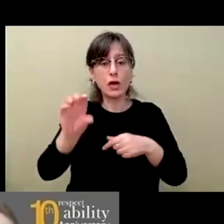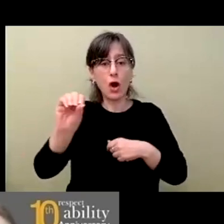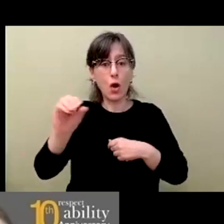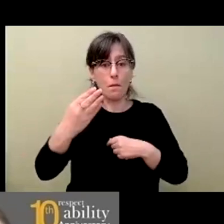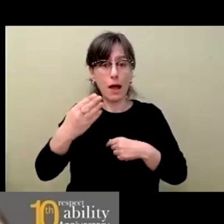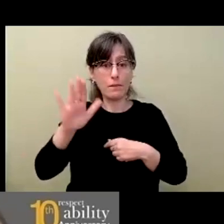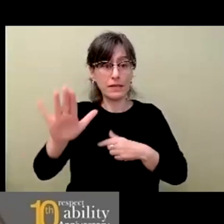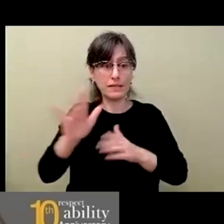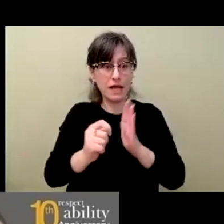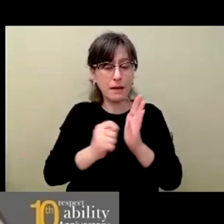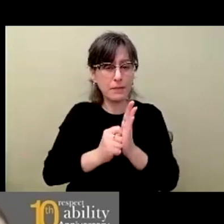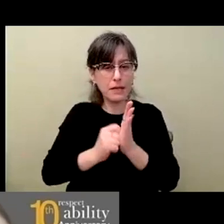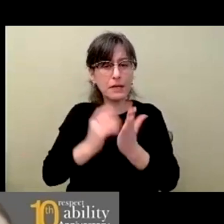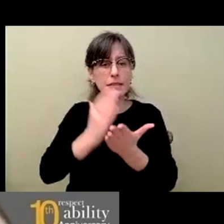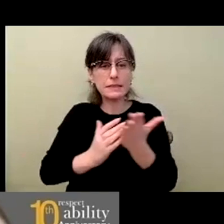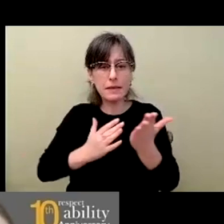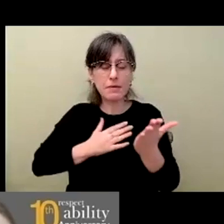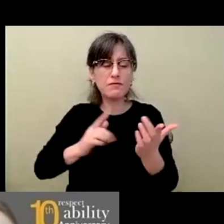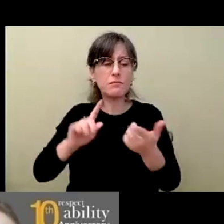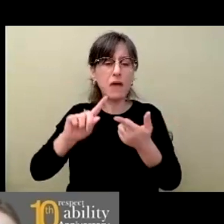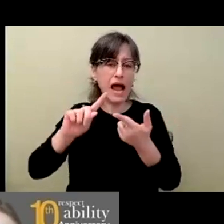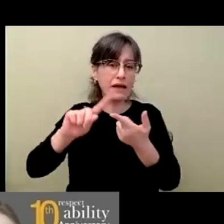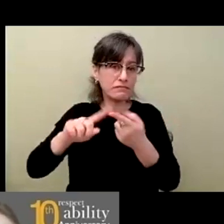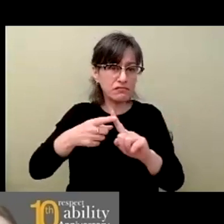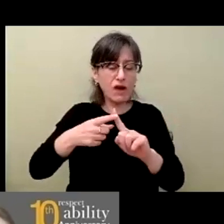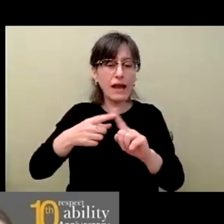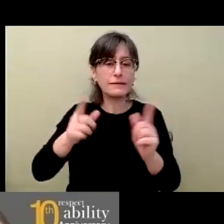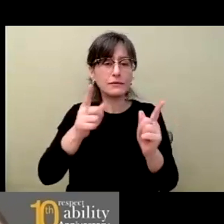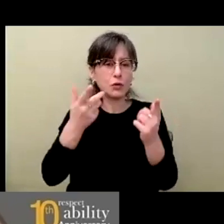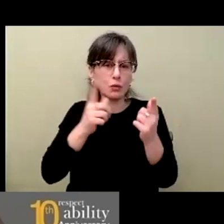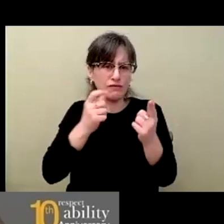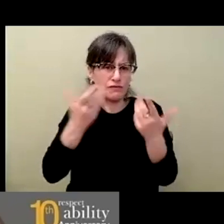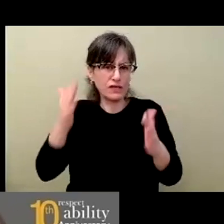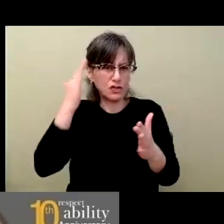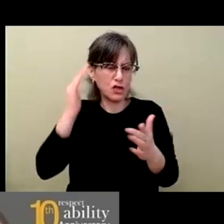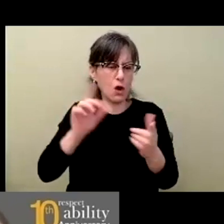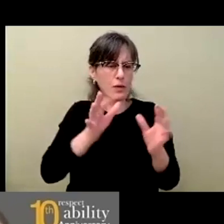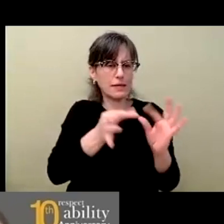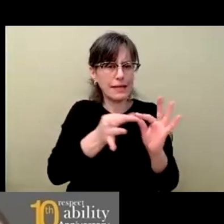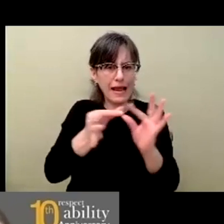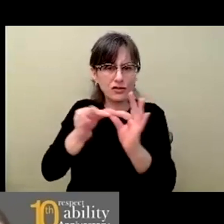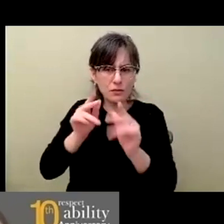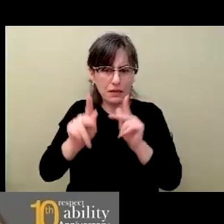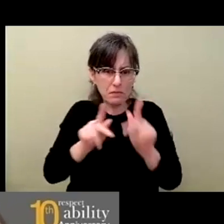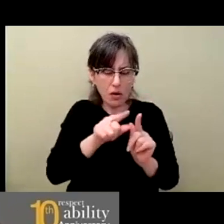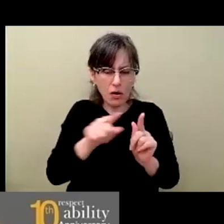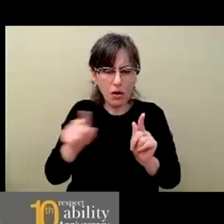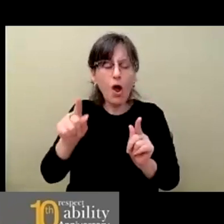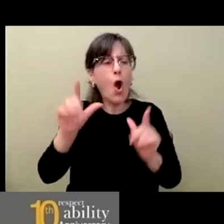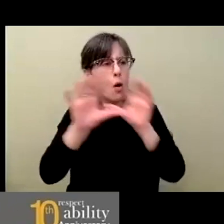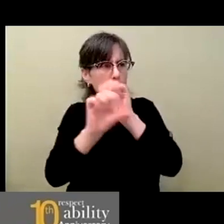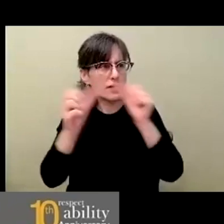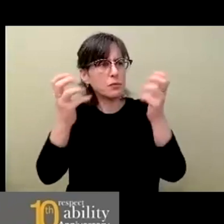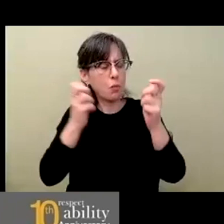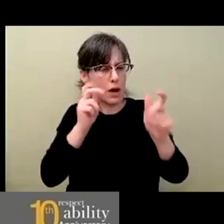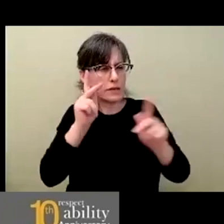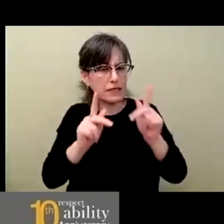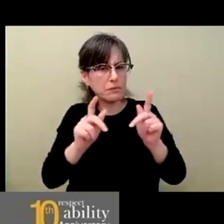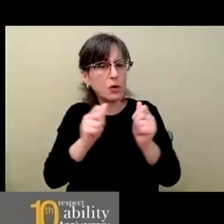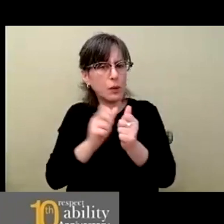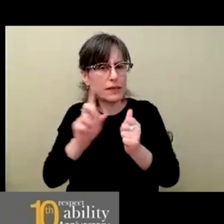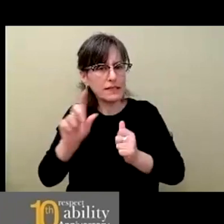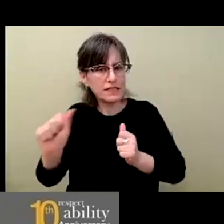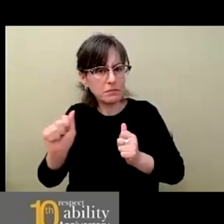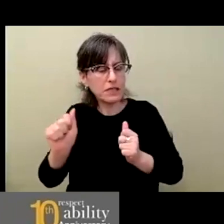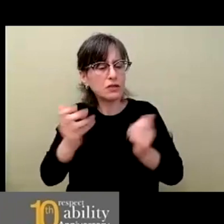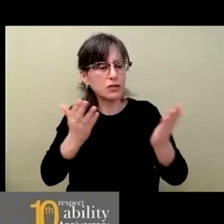some of those connections reached out to me and said, the president is looking for folks with disabilities to